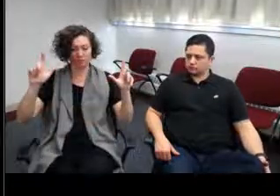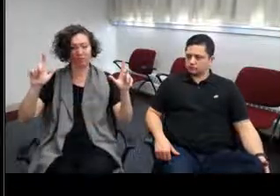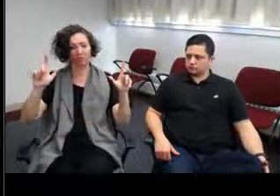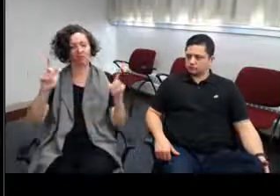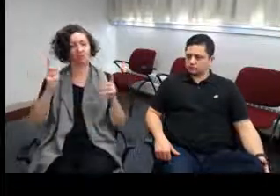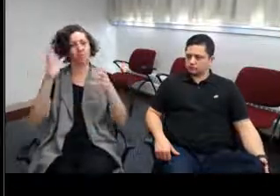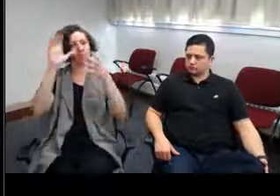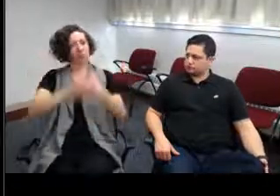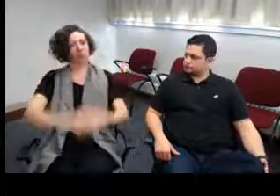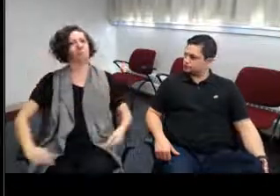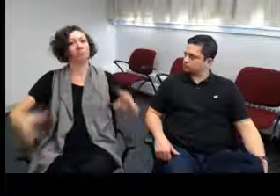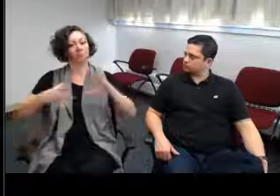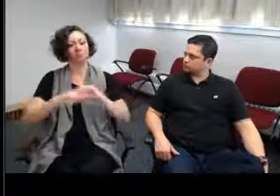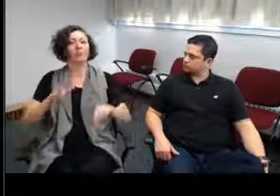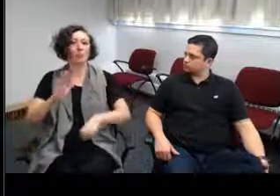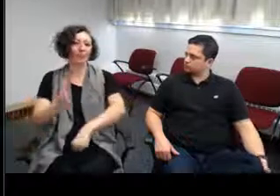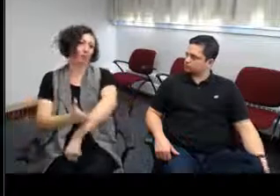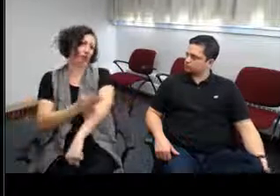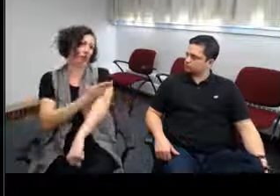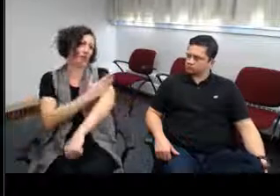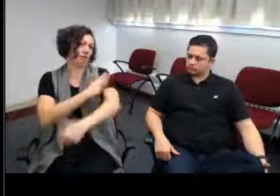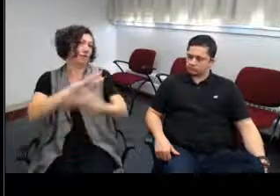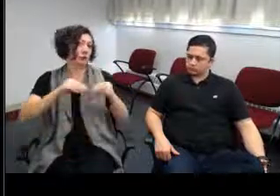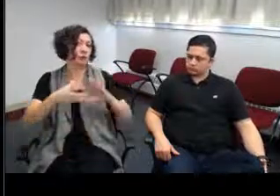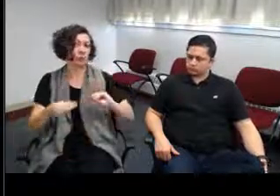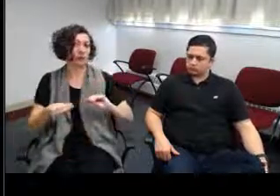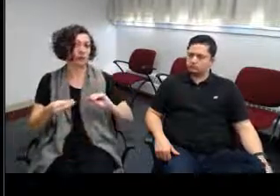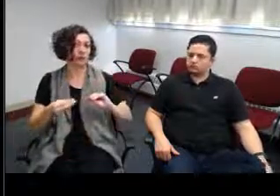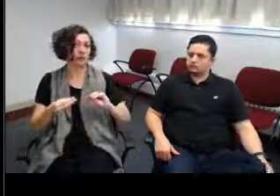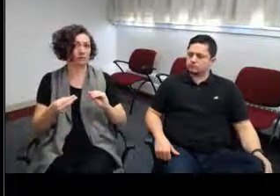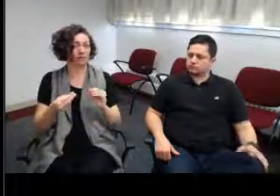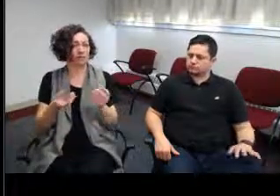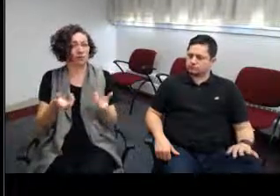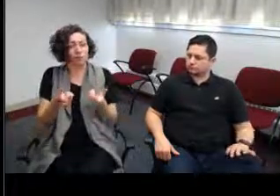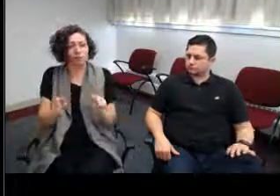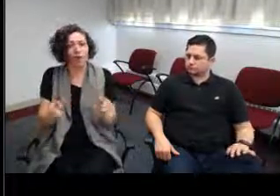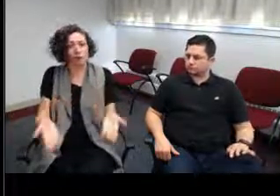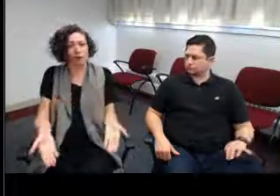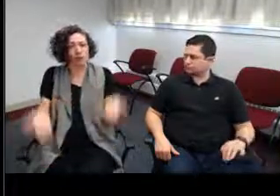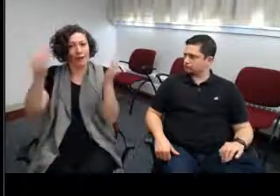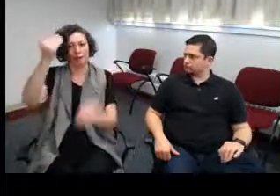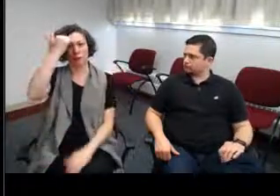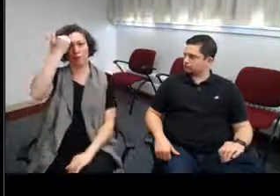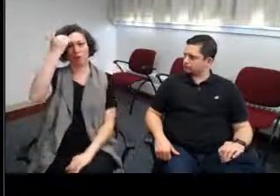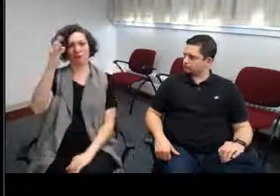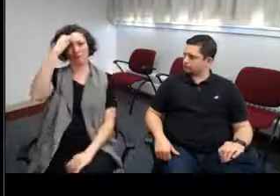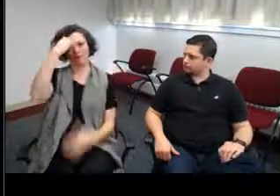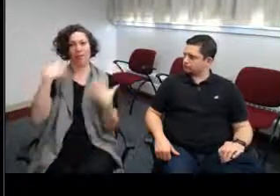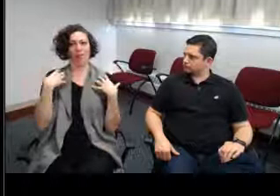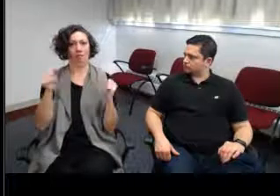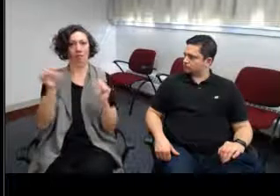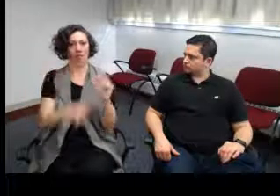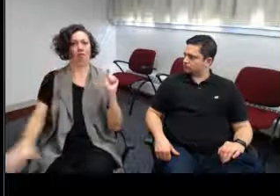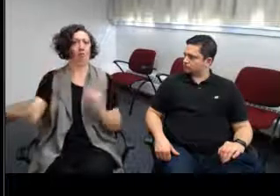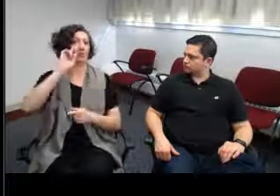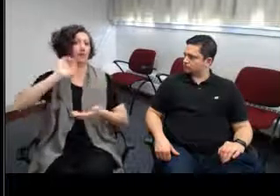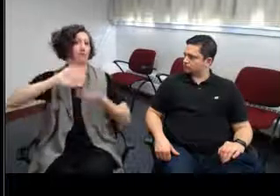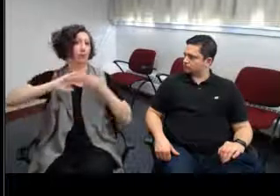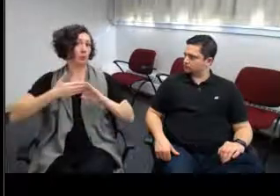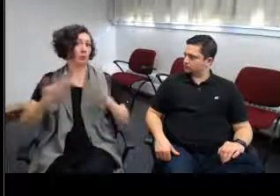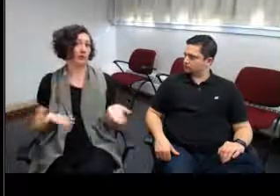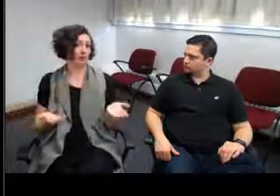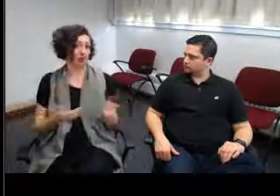And they all produced their own vlog together just to talk about their own recovery and their own recovery stories, just to raise